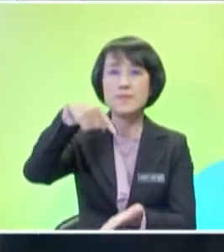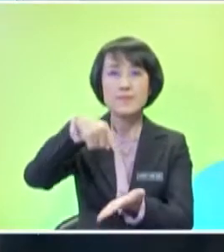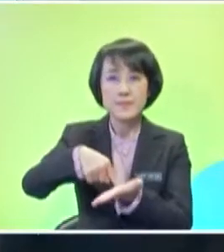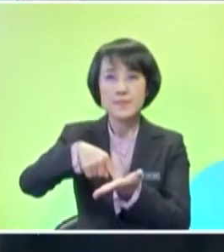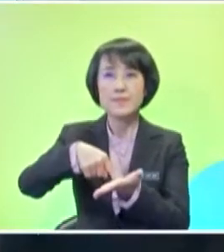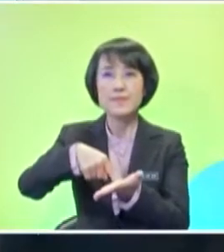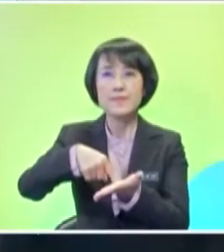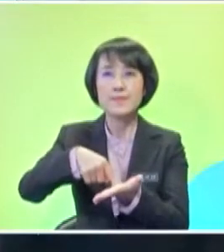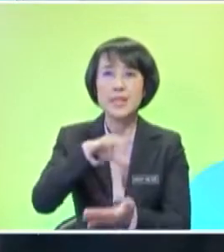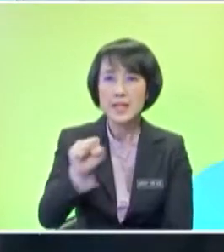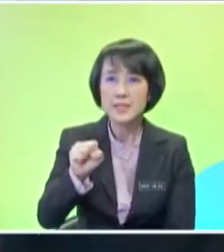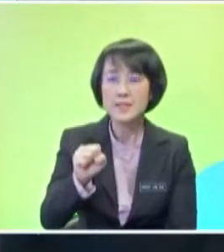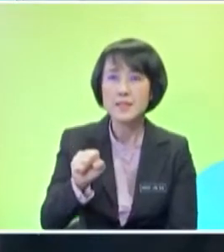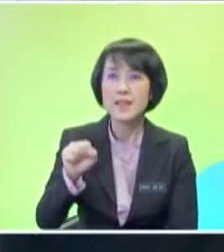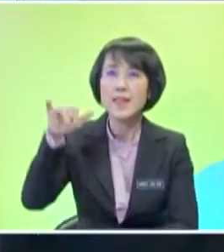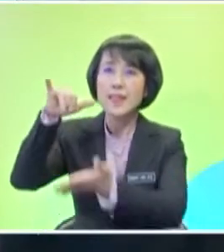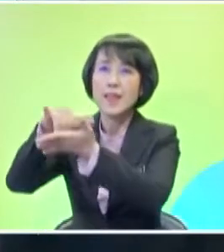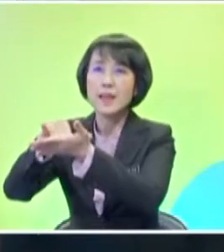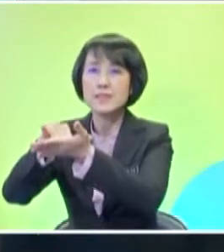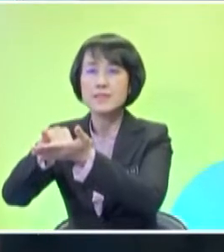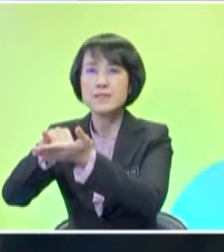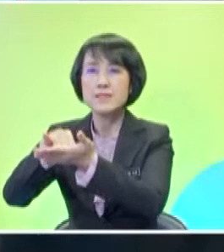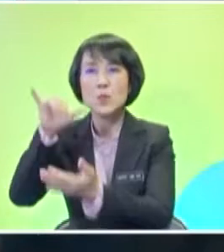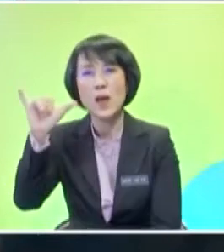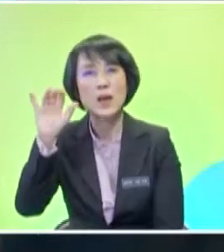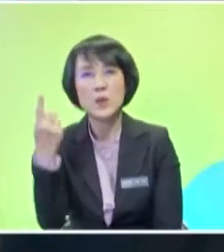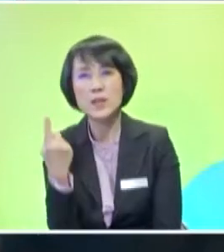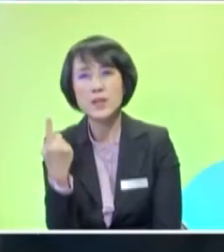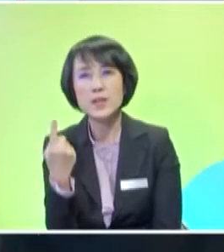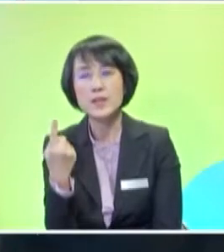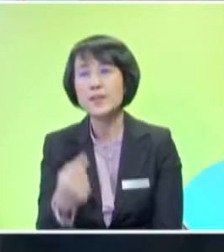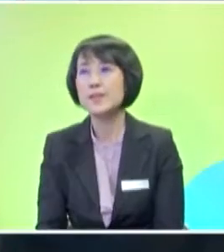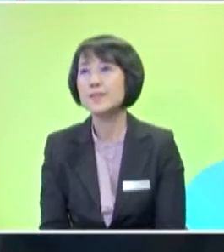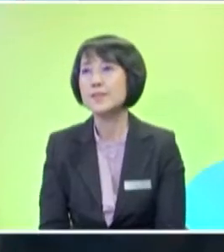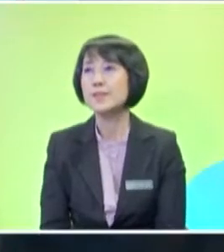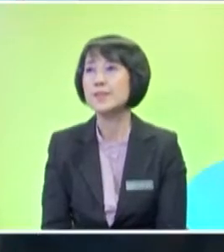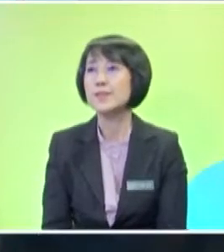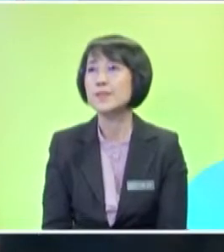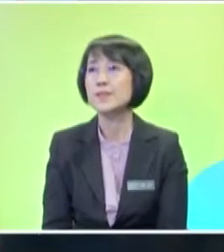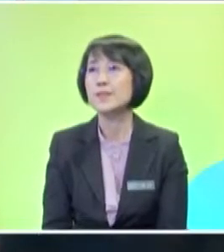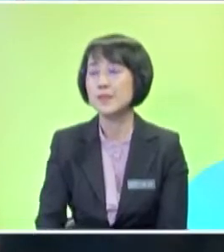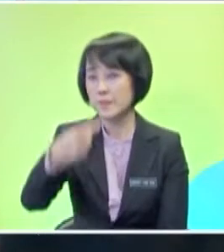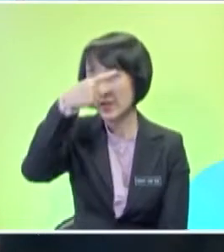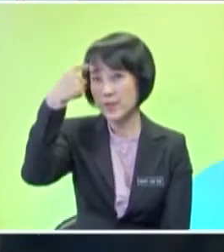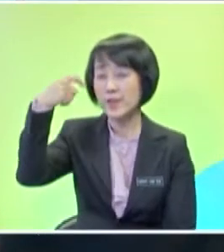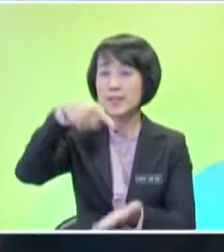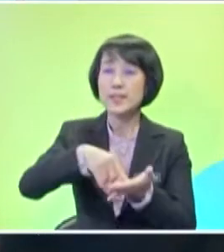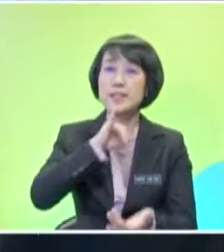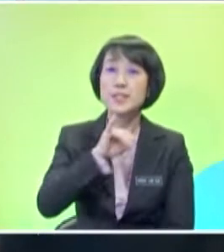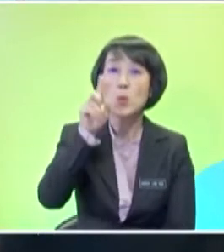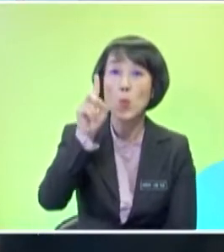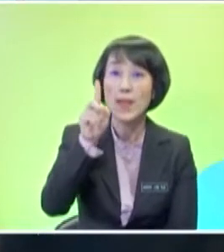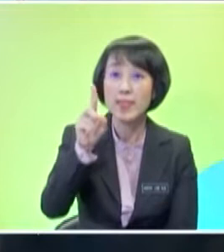strawberry? This is because this is one strawberry. Oh, it